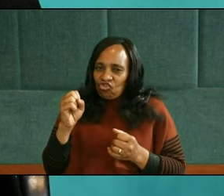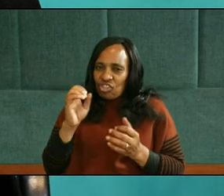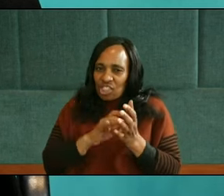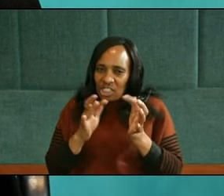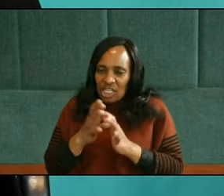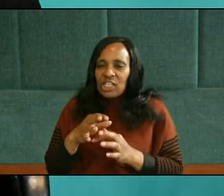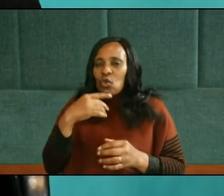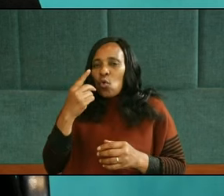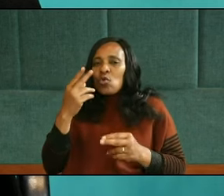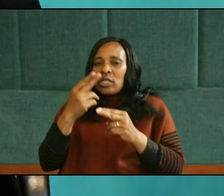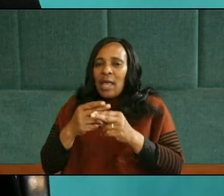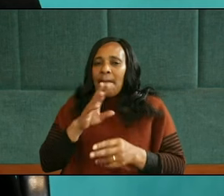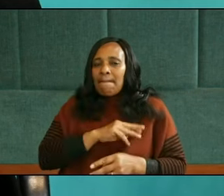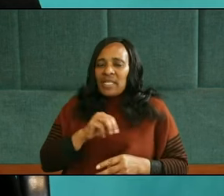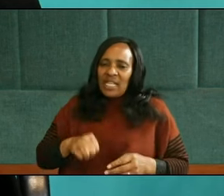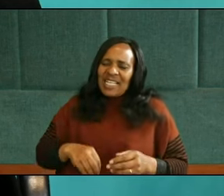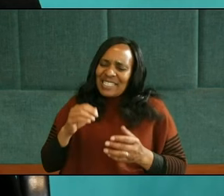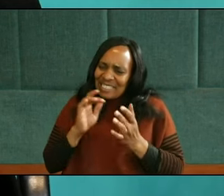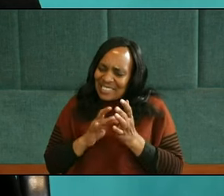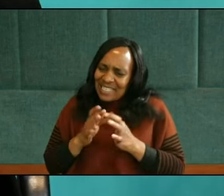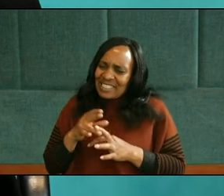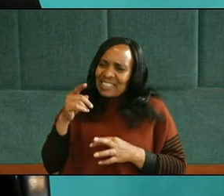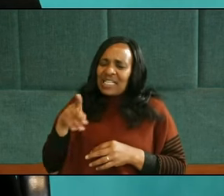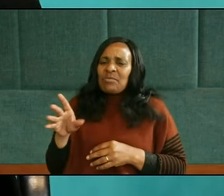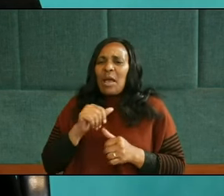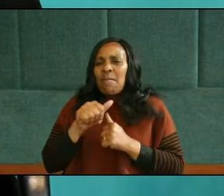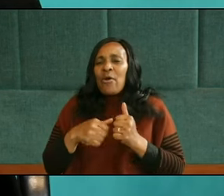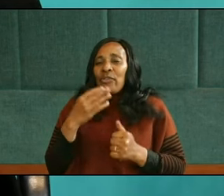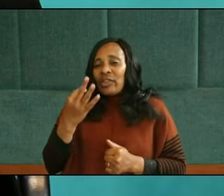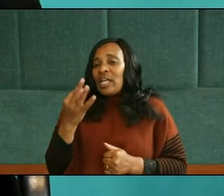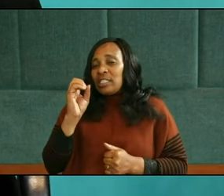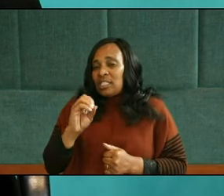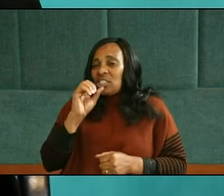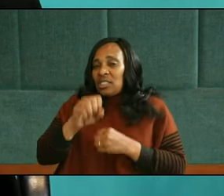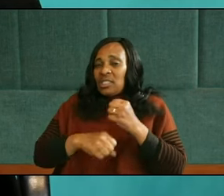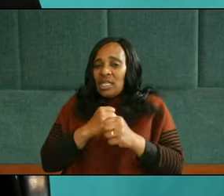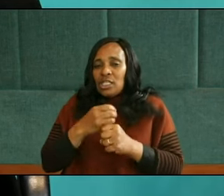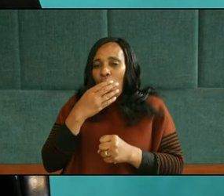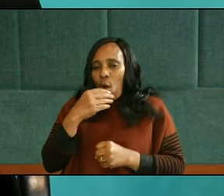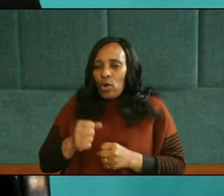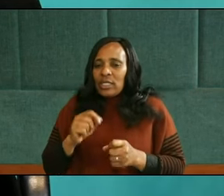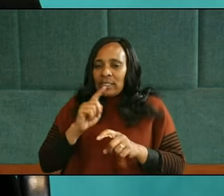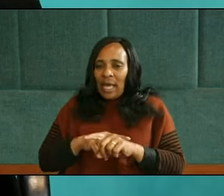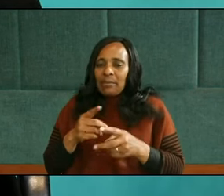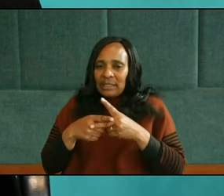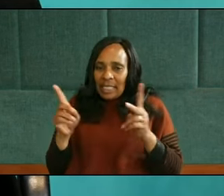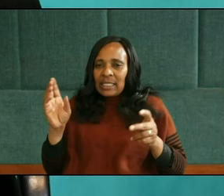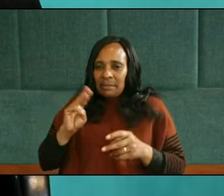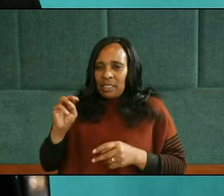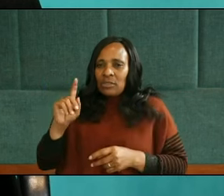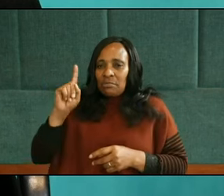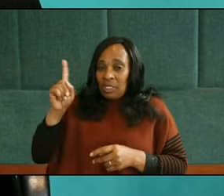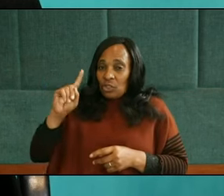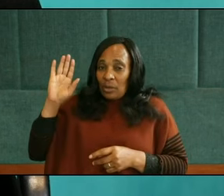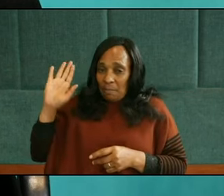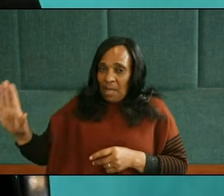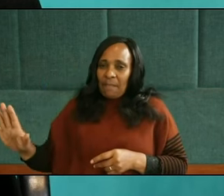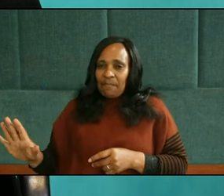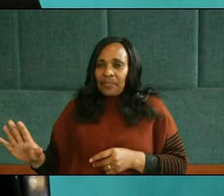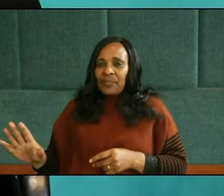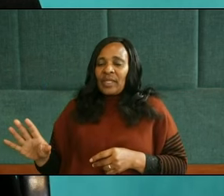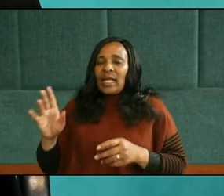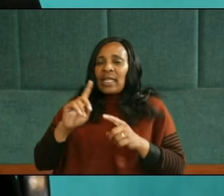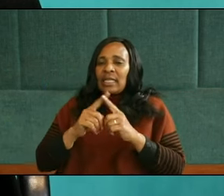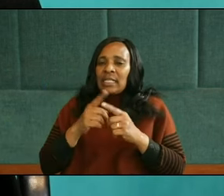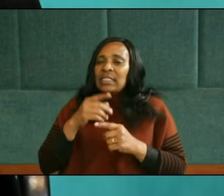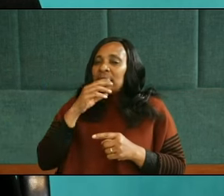Messiah. Now Jesus himself was about 30 years old when he began his ministry. He was the son, so it was